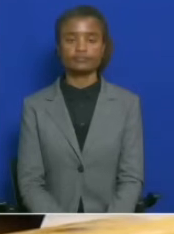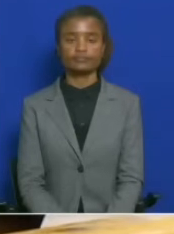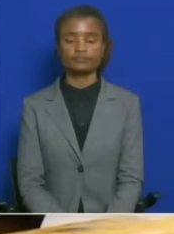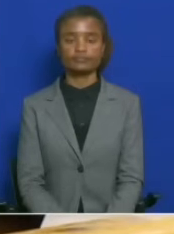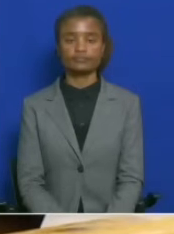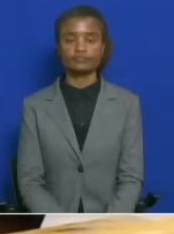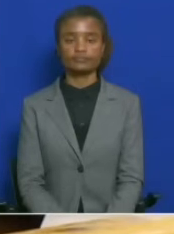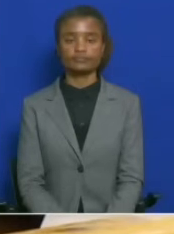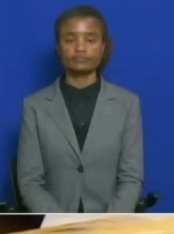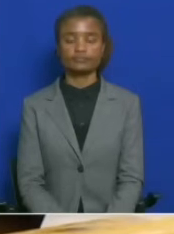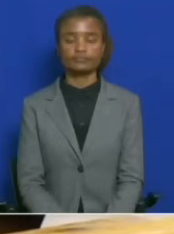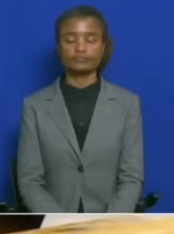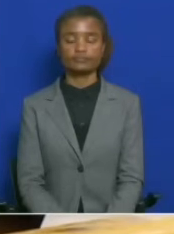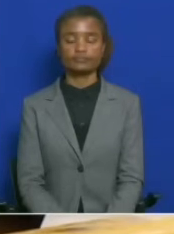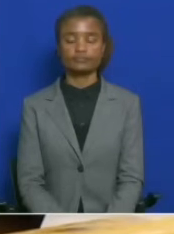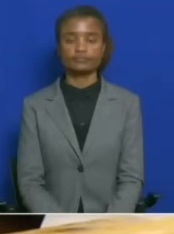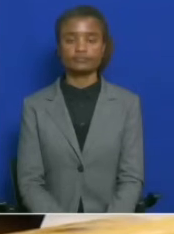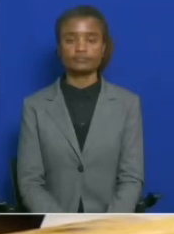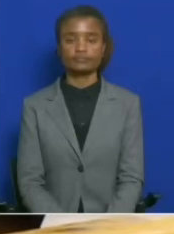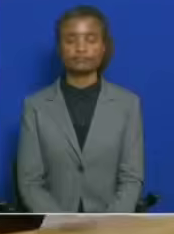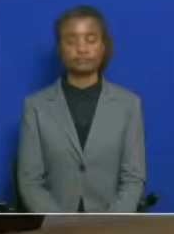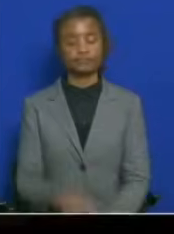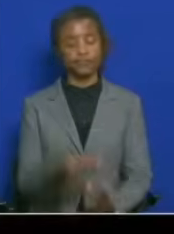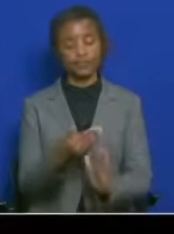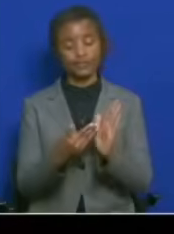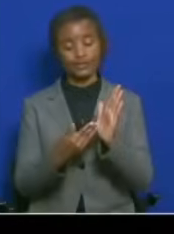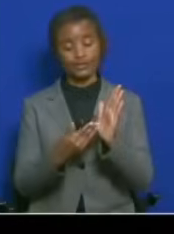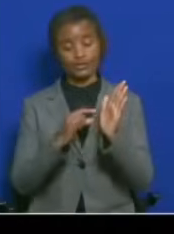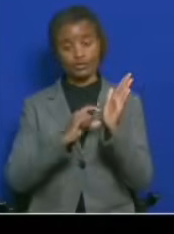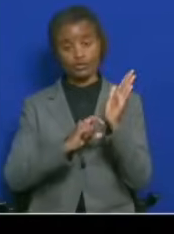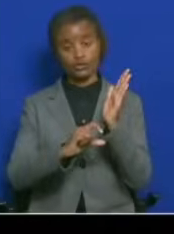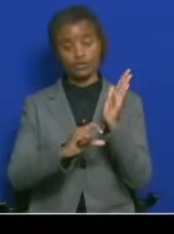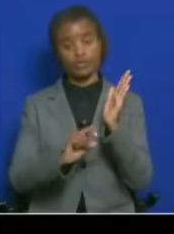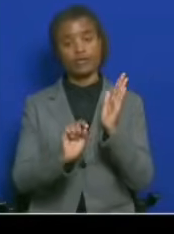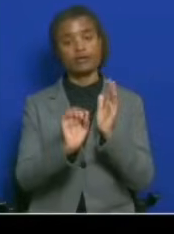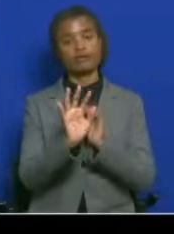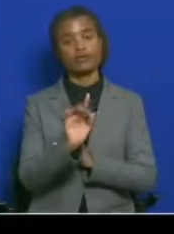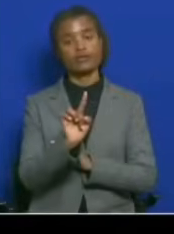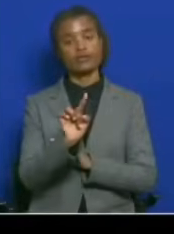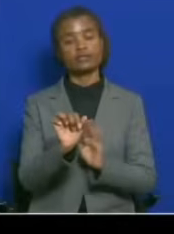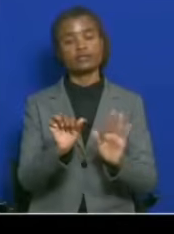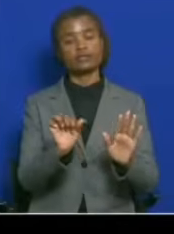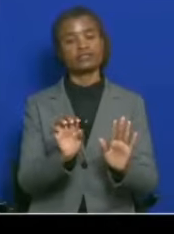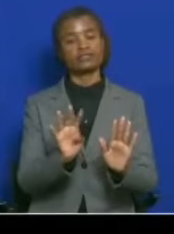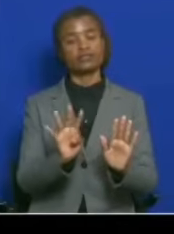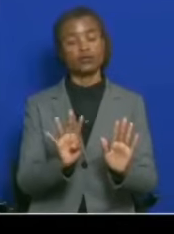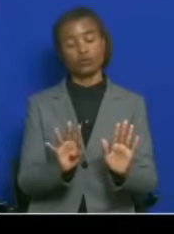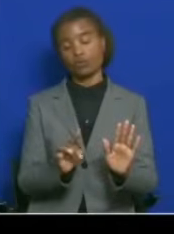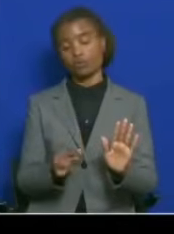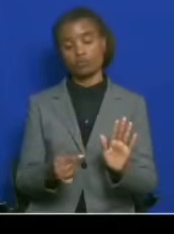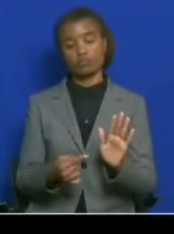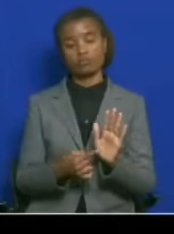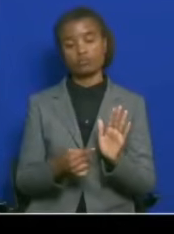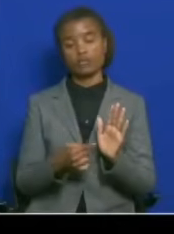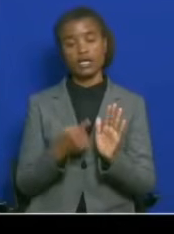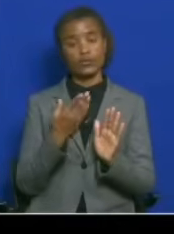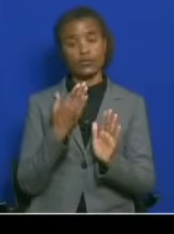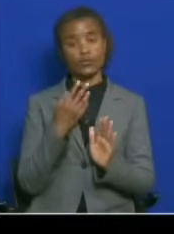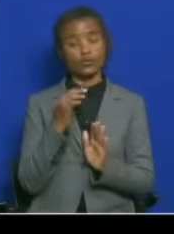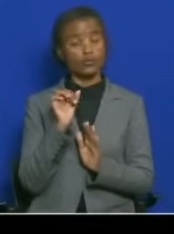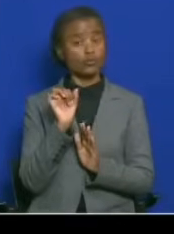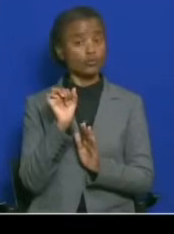at the bottom of 5164, Commissioners, and again, I don't know how it looks on your side, but it's